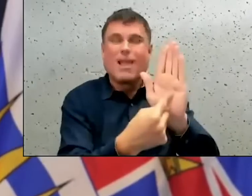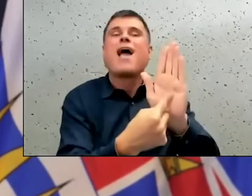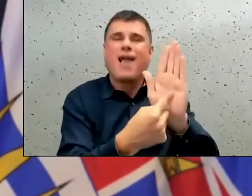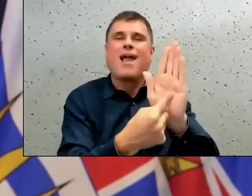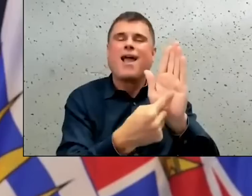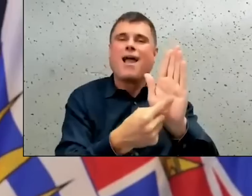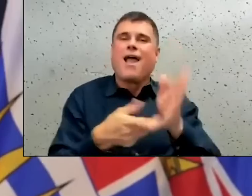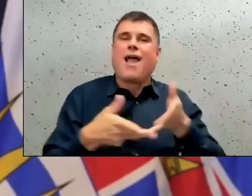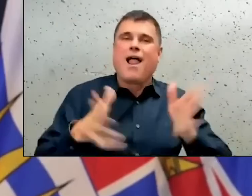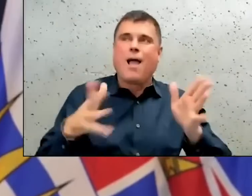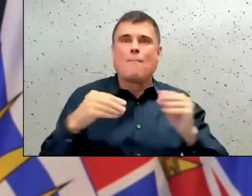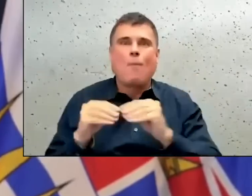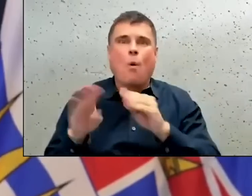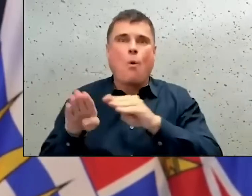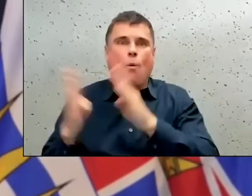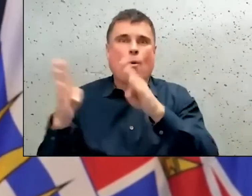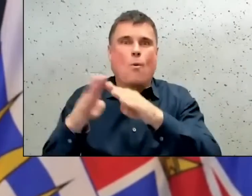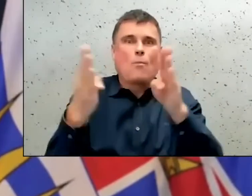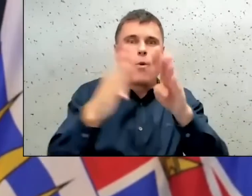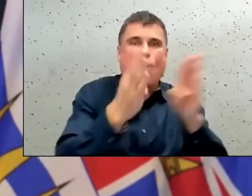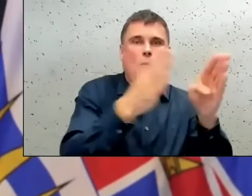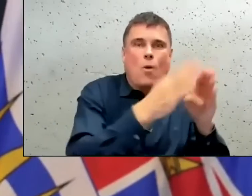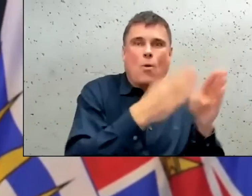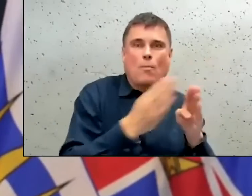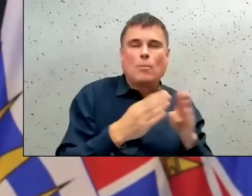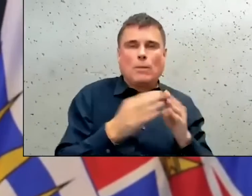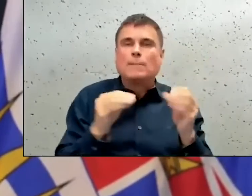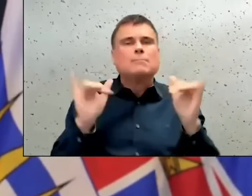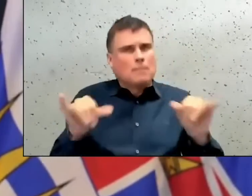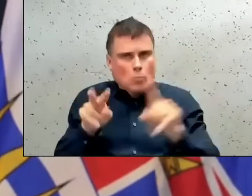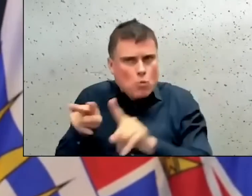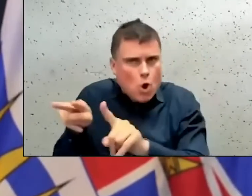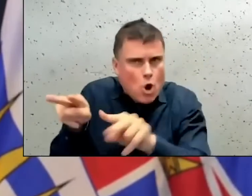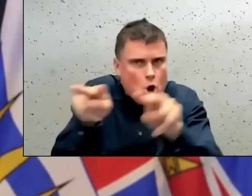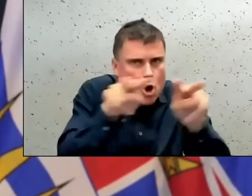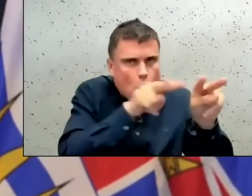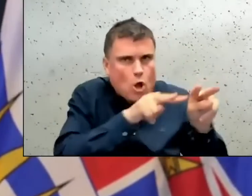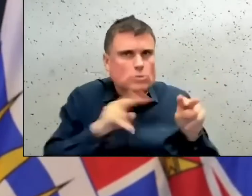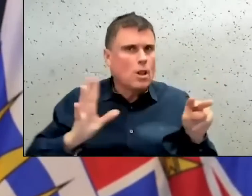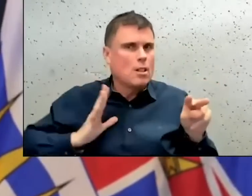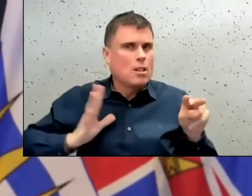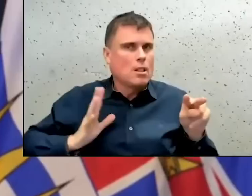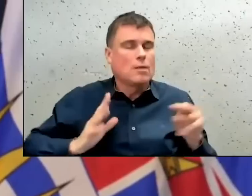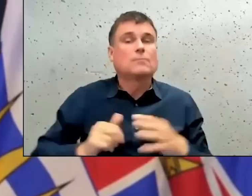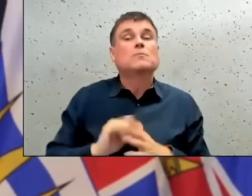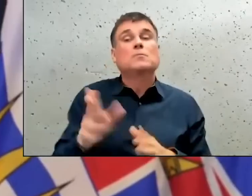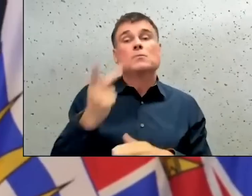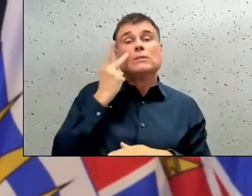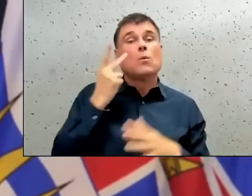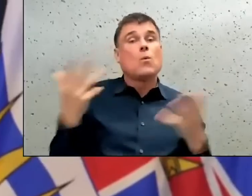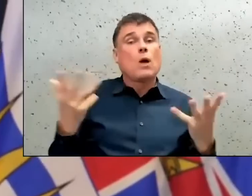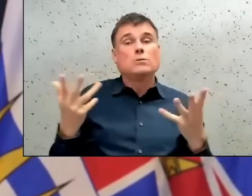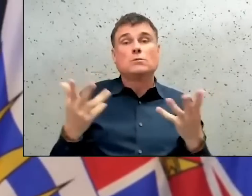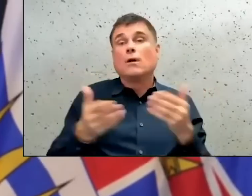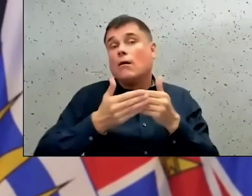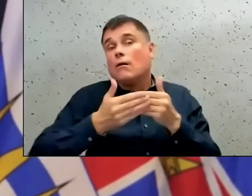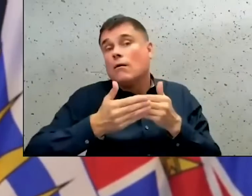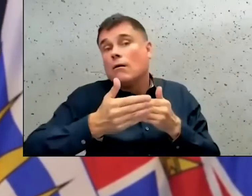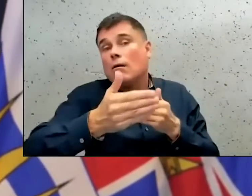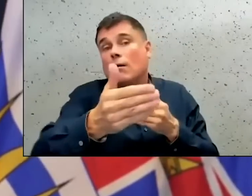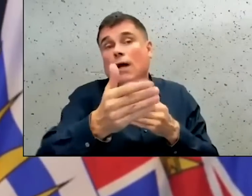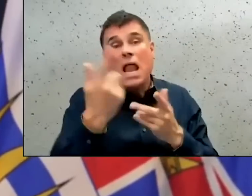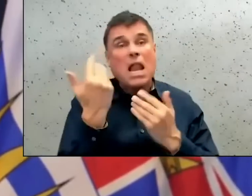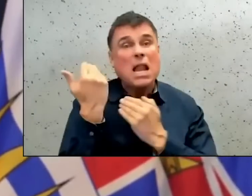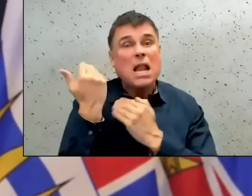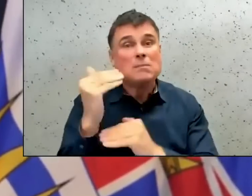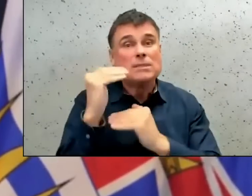be monitoring carefully and looking at whether we can take away additional restrictions depending on how things evolve over the next